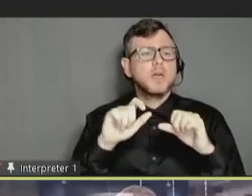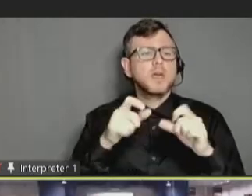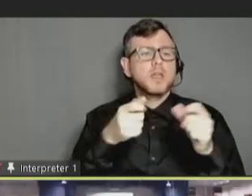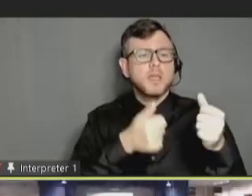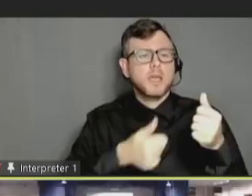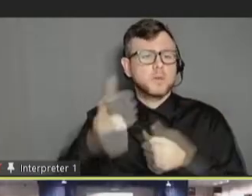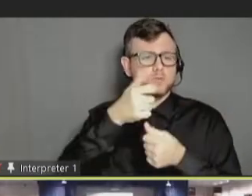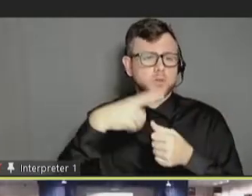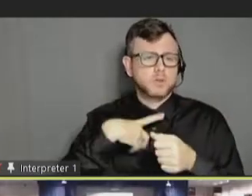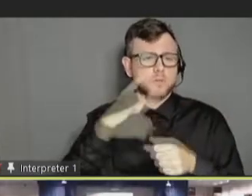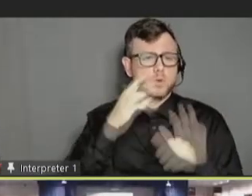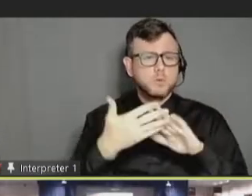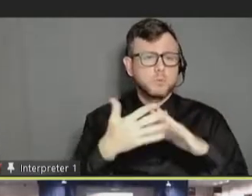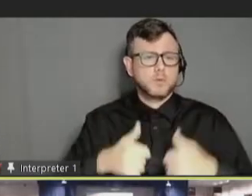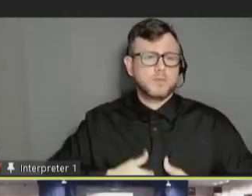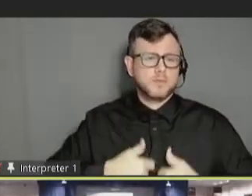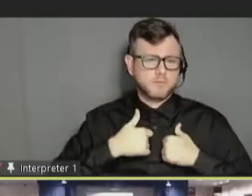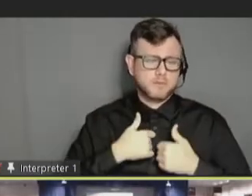your slides are up. You have the floor.